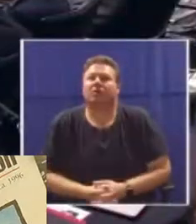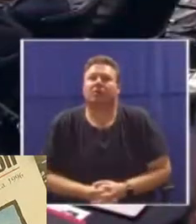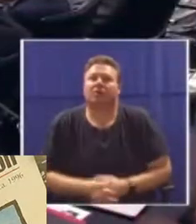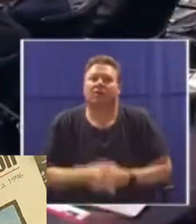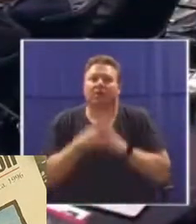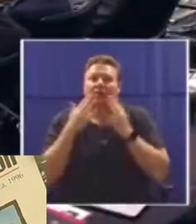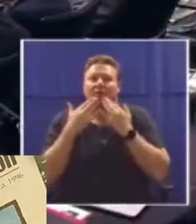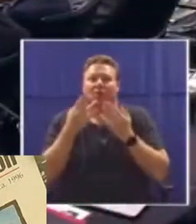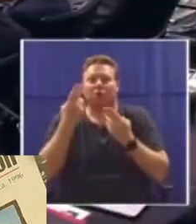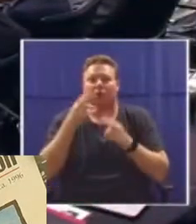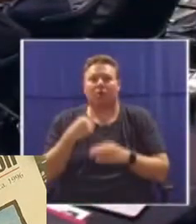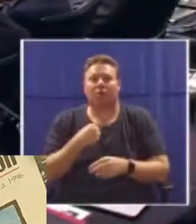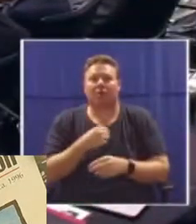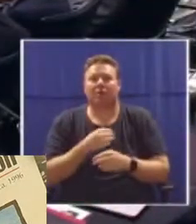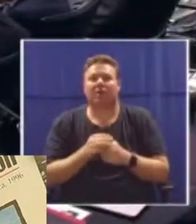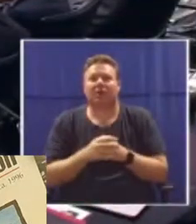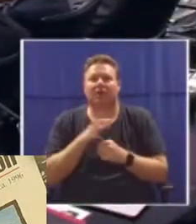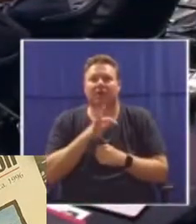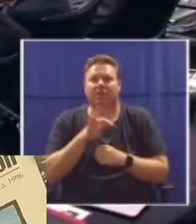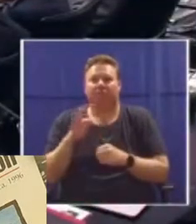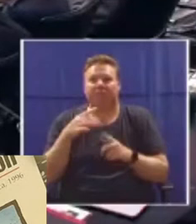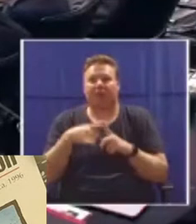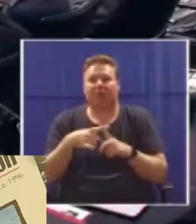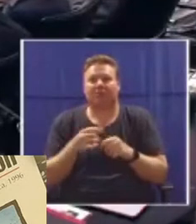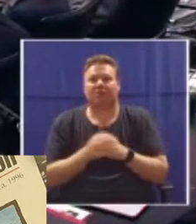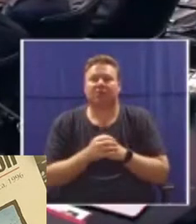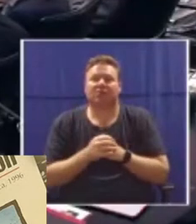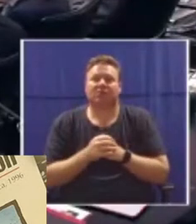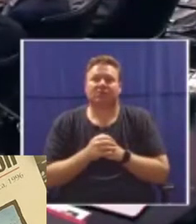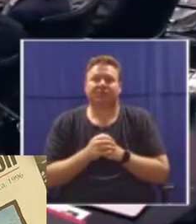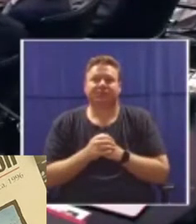Thank you, Honourable Member. The FF Plus.